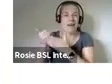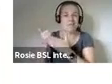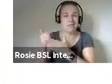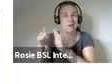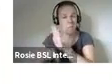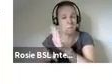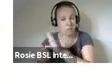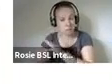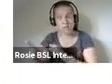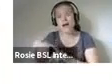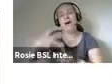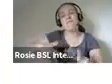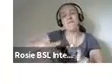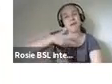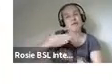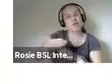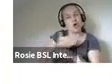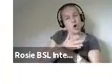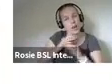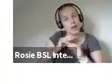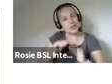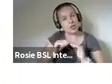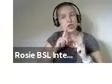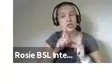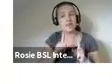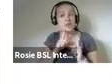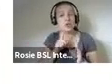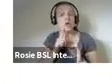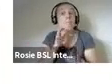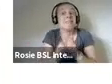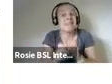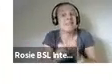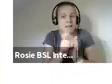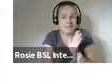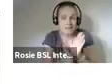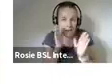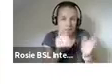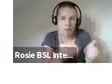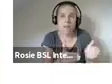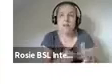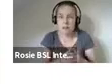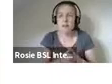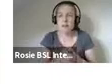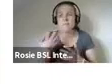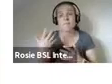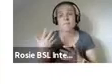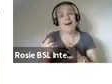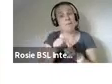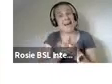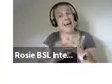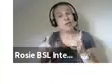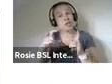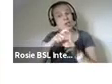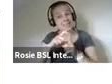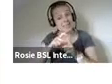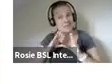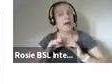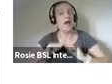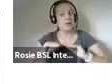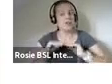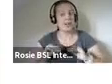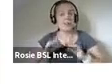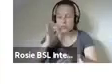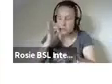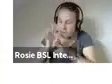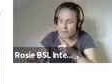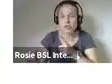teacher, especially for learners with disabilities. Karen's got a doctorate in education and specialised in inclusive education. She's